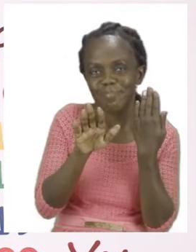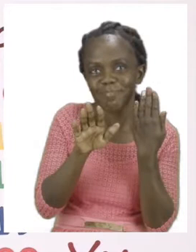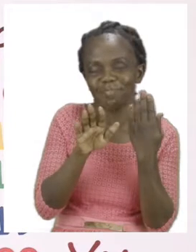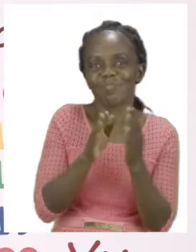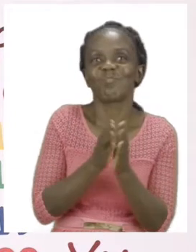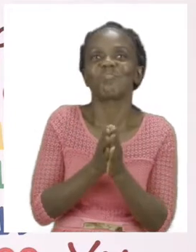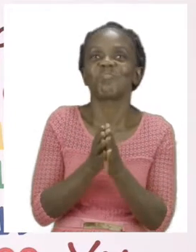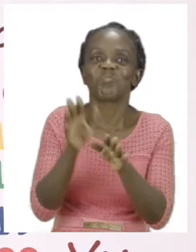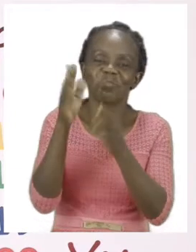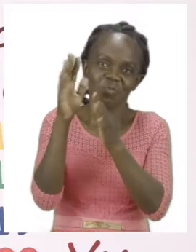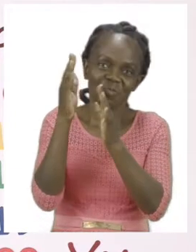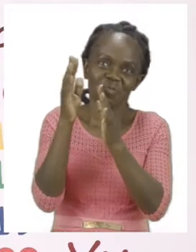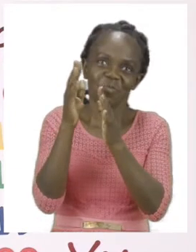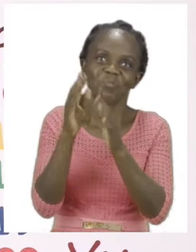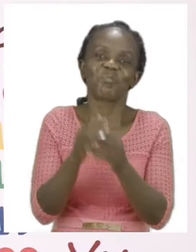away.